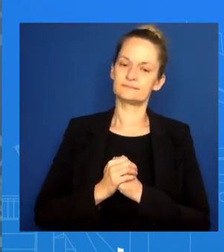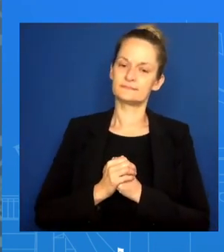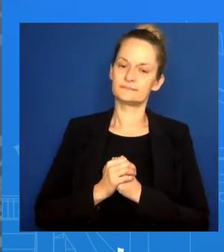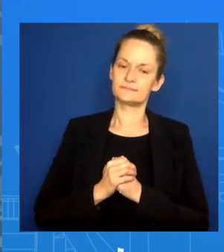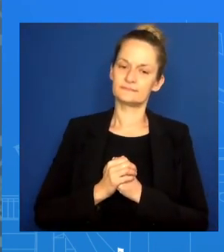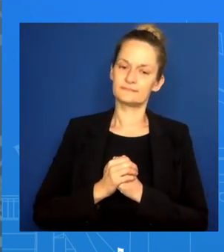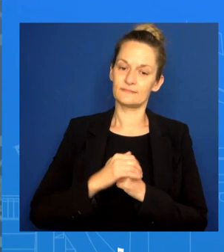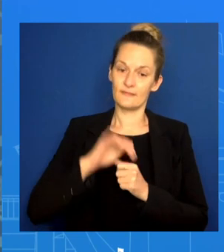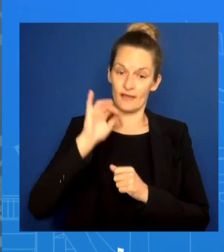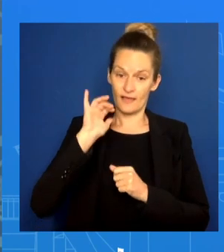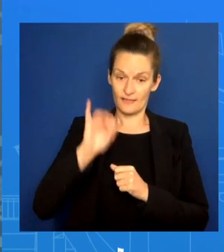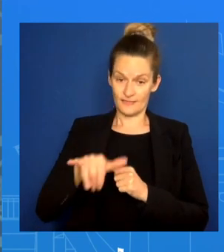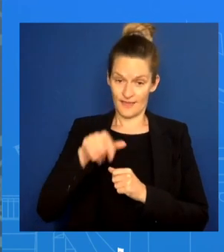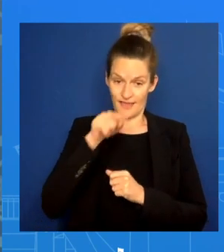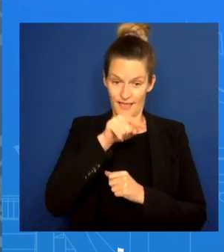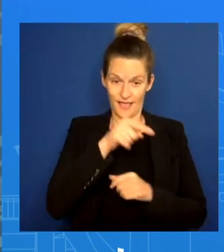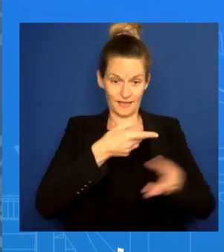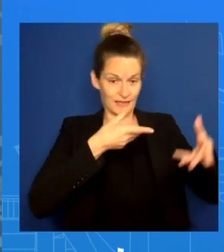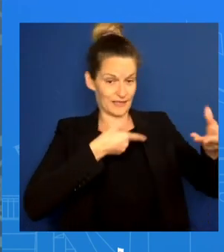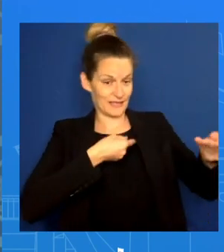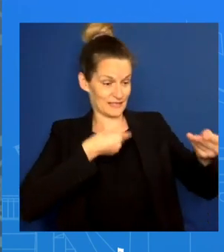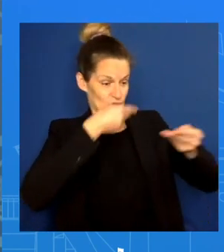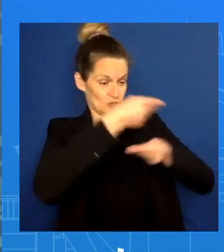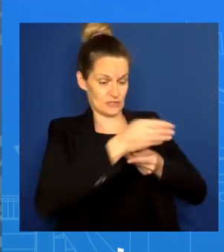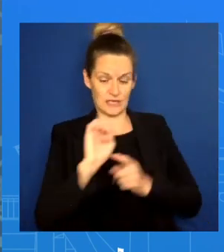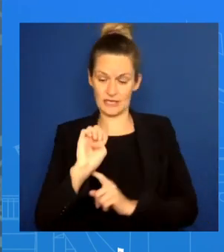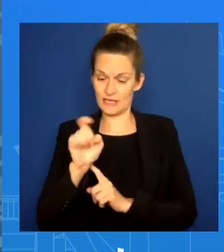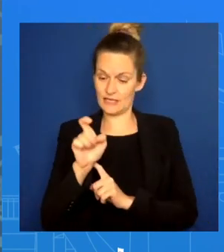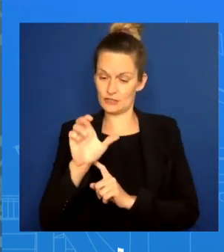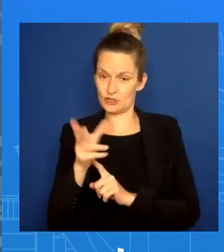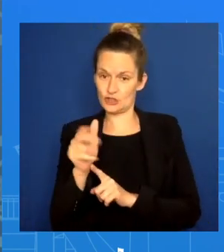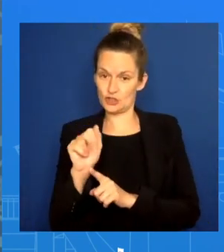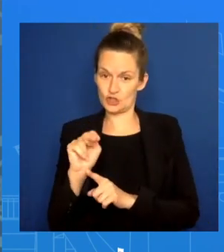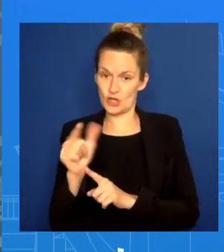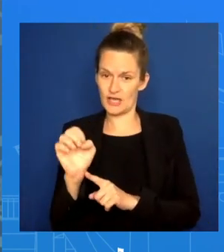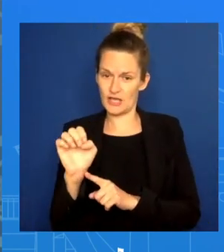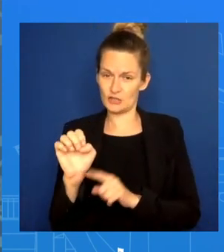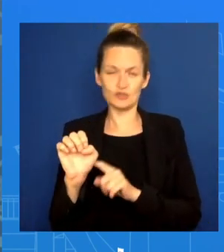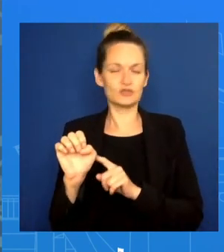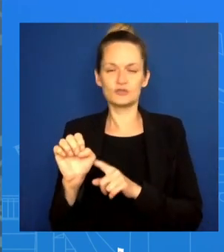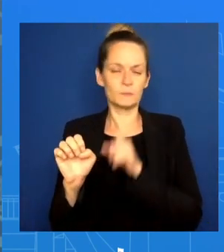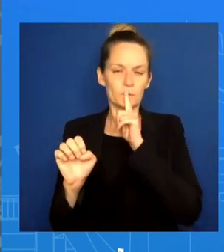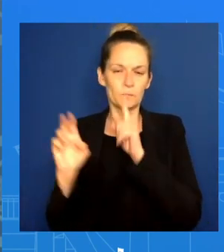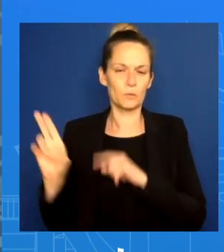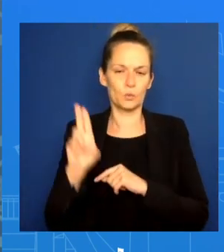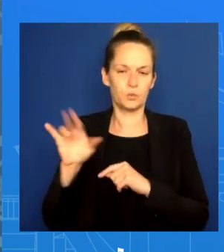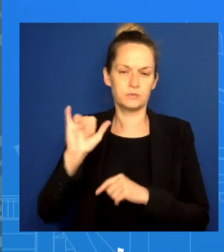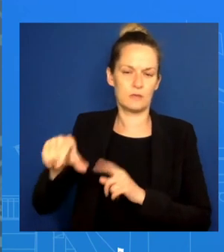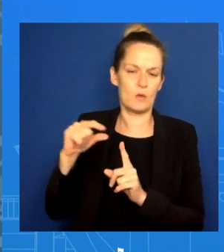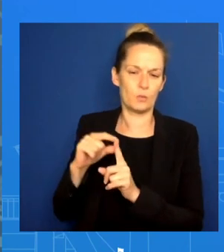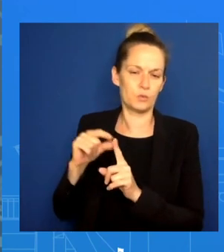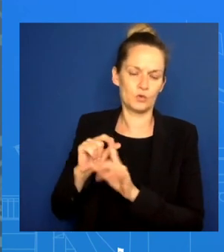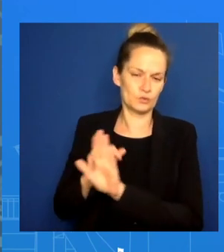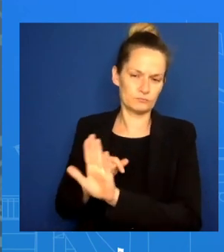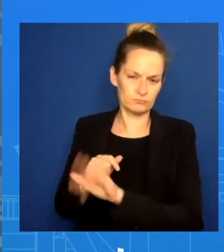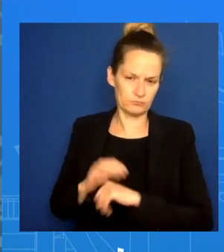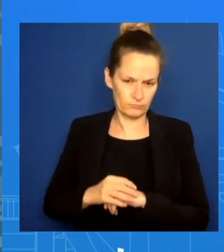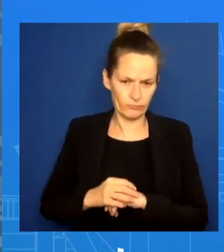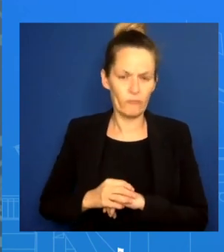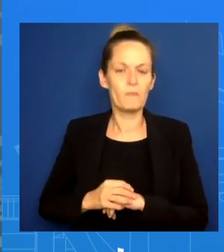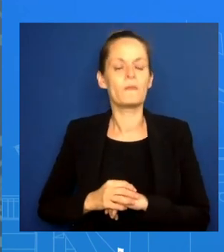the details of it. But I would just tell you we're focused on all Americans who are held hostage and wrongfully detained around the